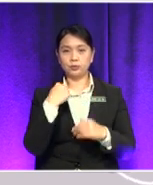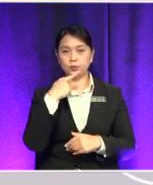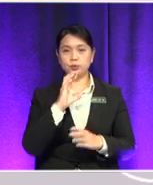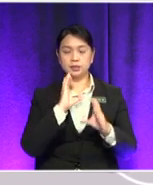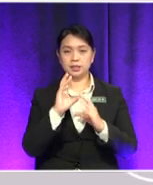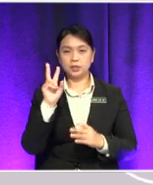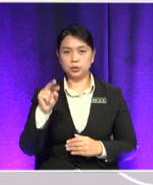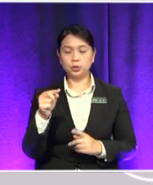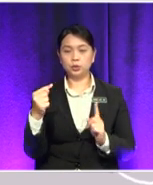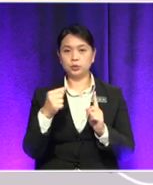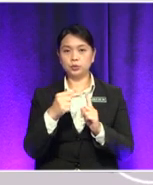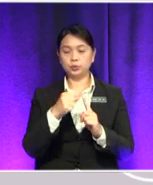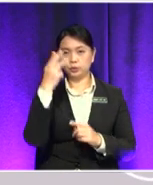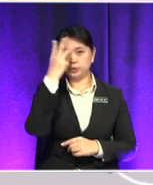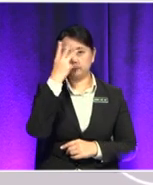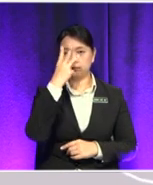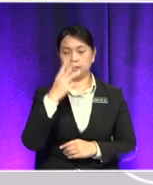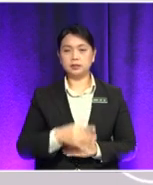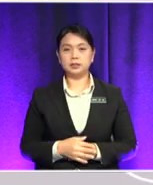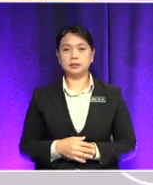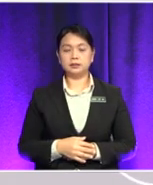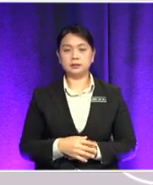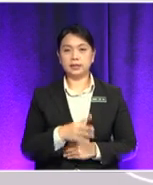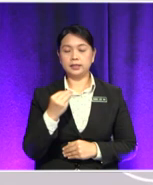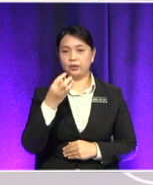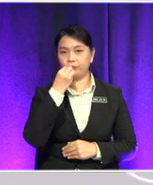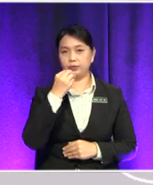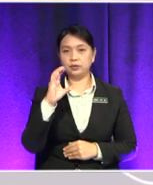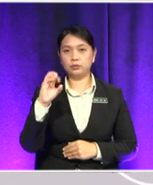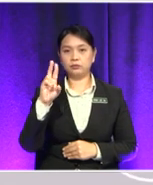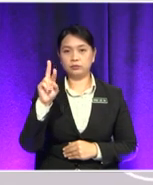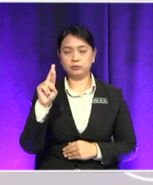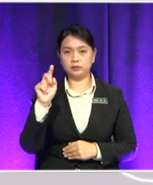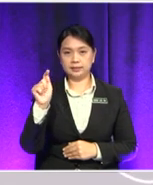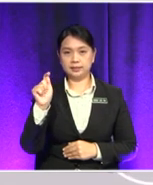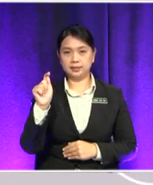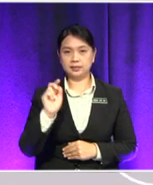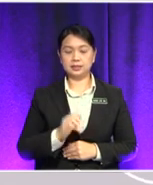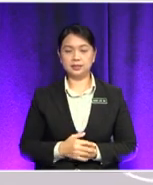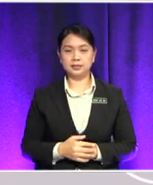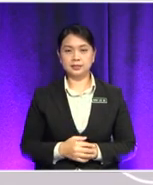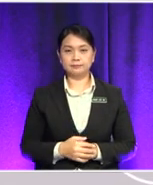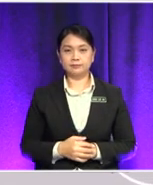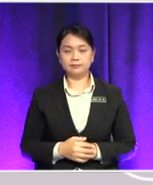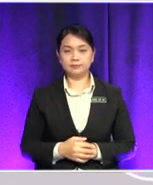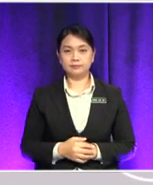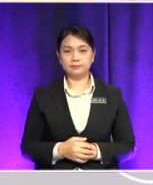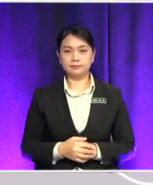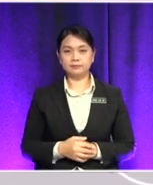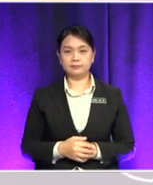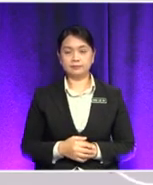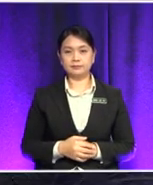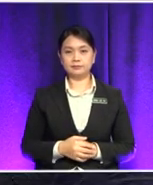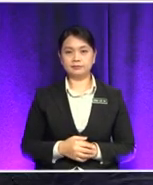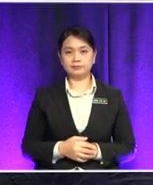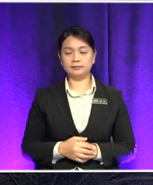a cinema complex or a food court with different cuisines, for instance? Okay, that one for number two, in paragraph two,